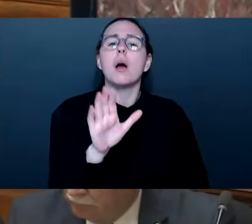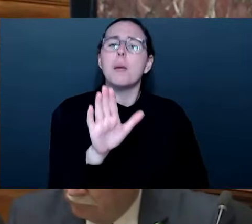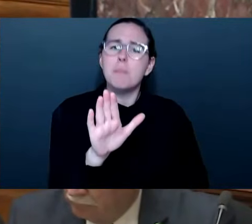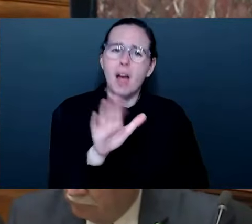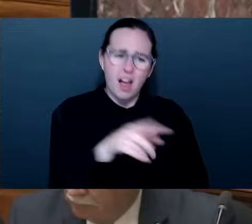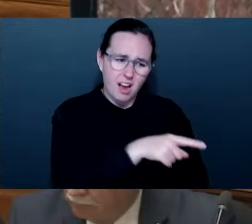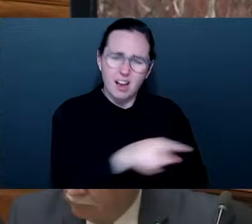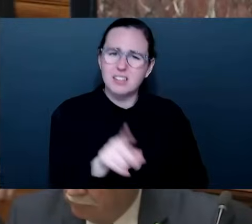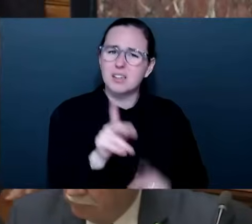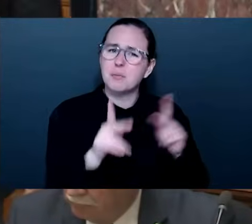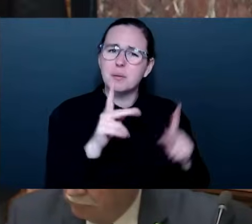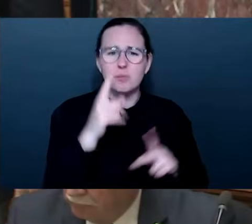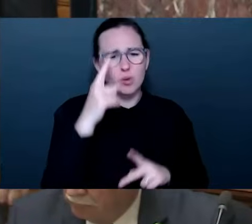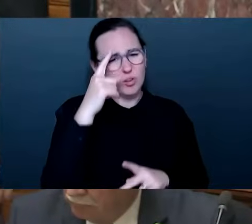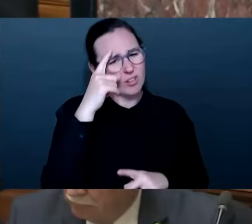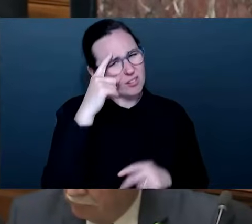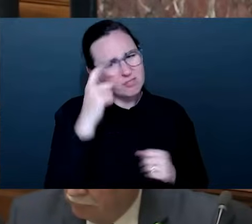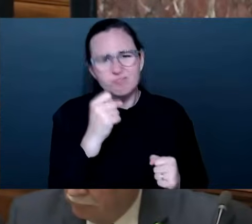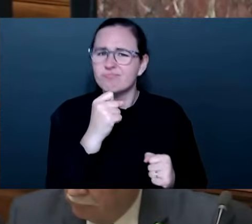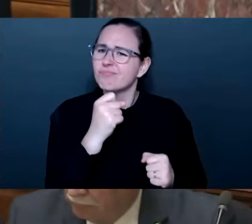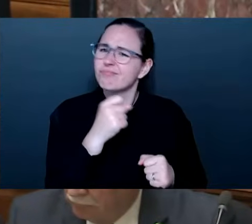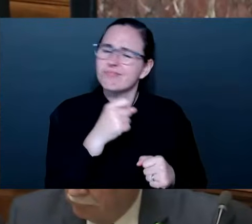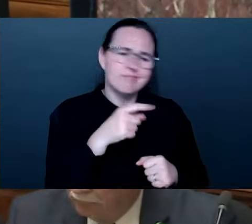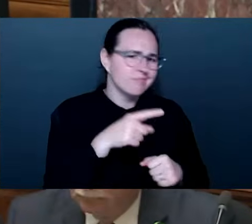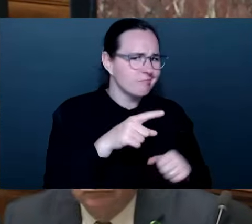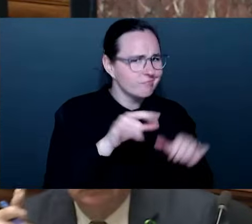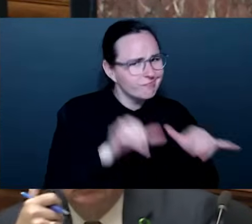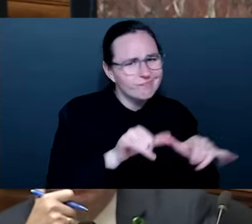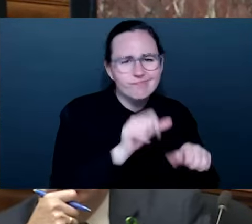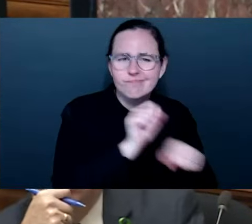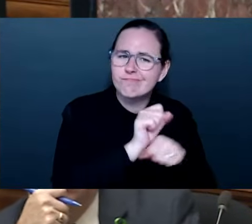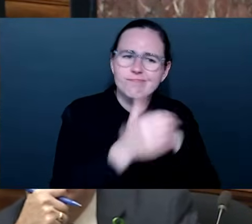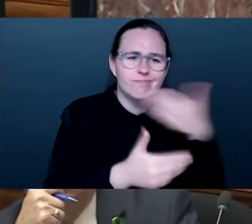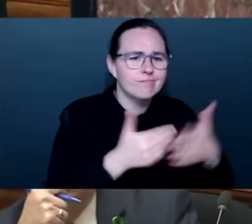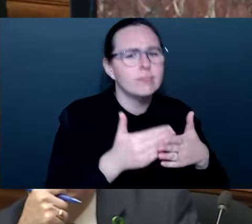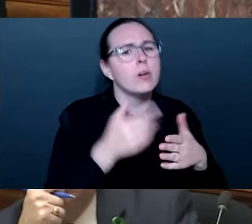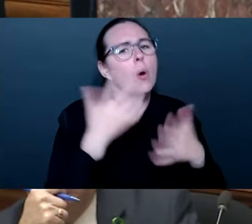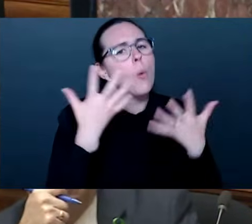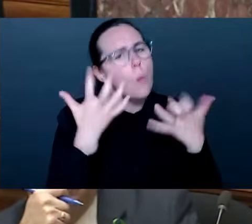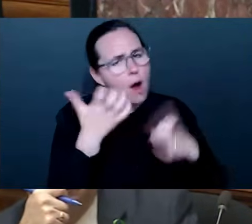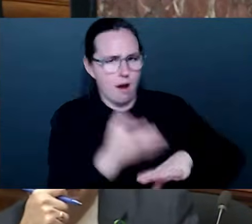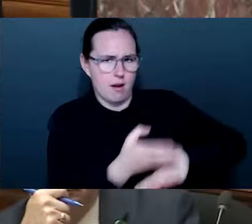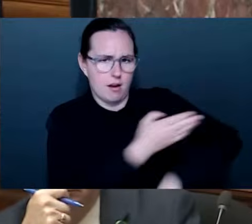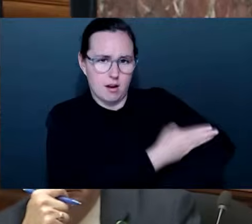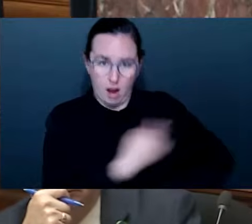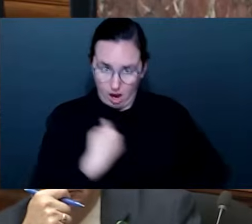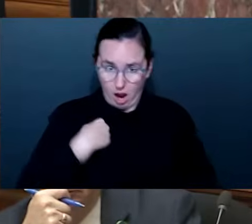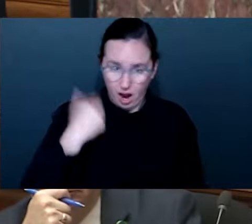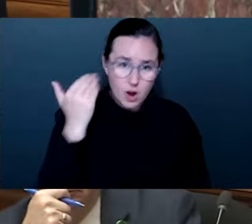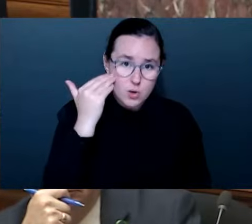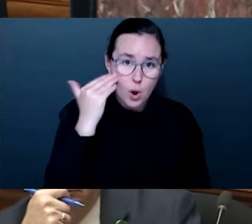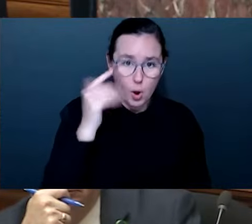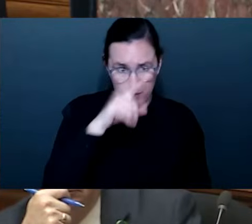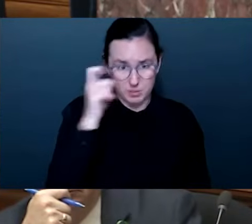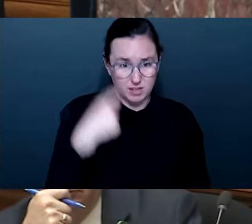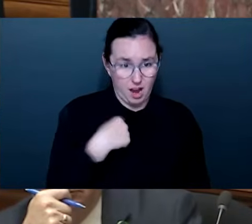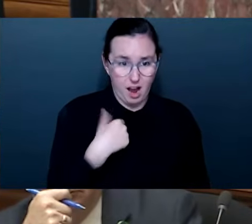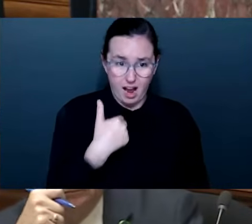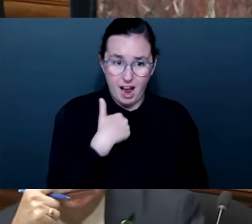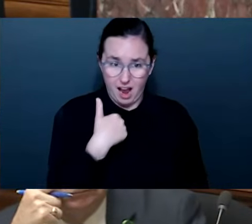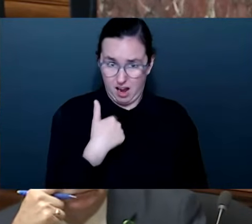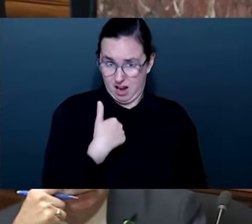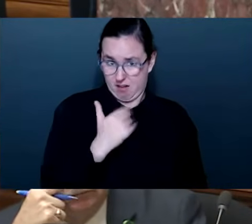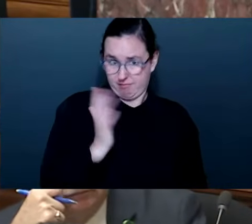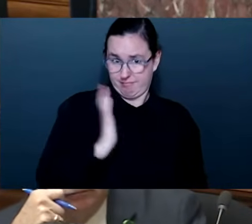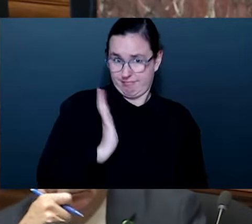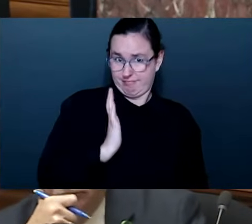this because I worked frontline as an outreach worker at First United Church, as a low barrier shelter in the Downtown East